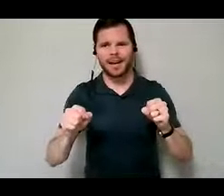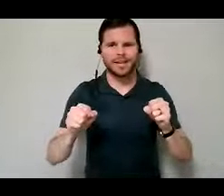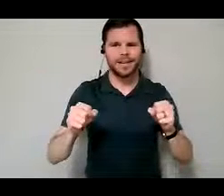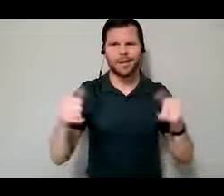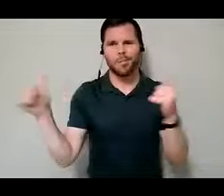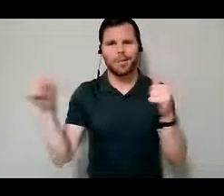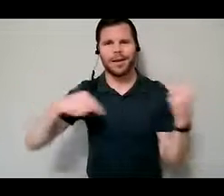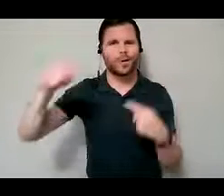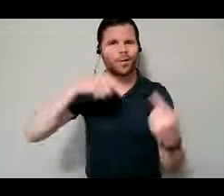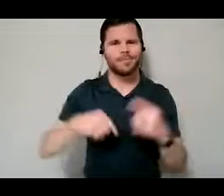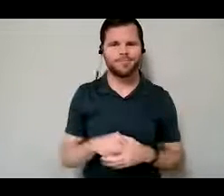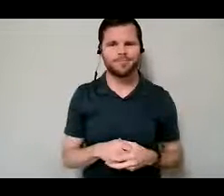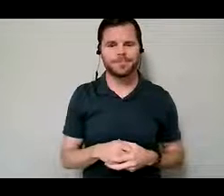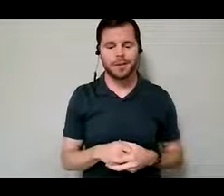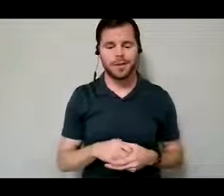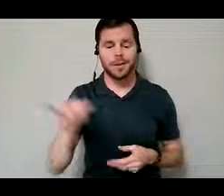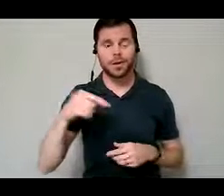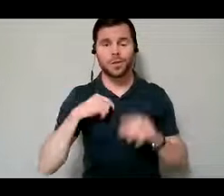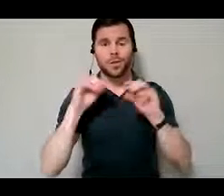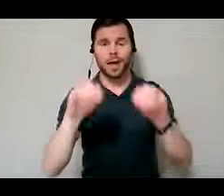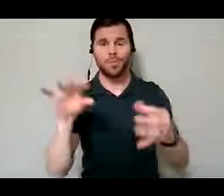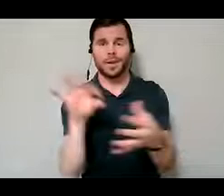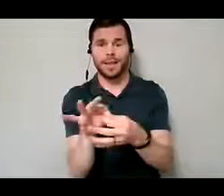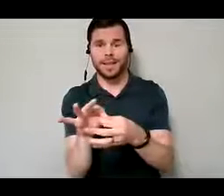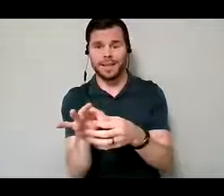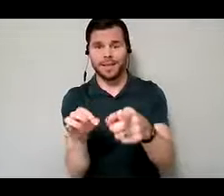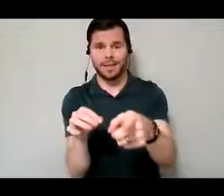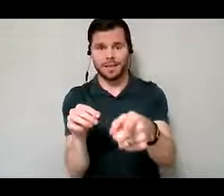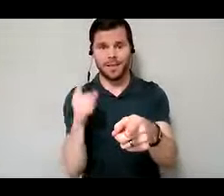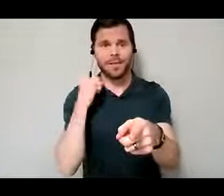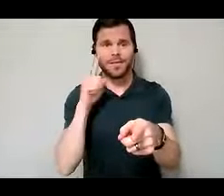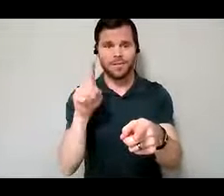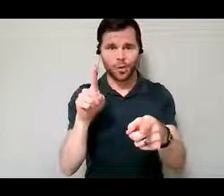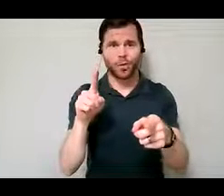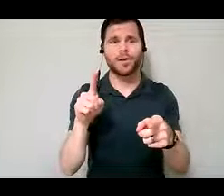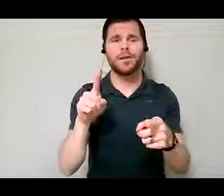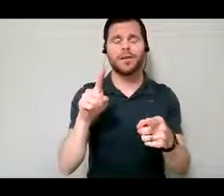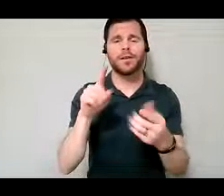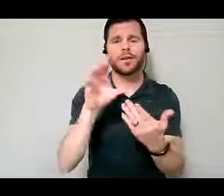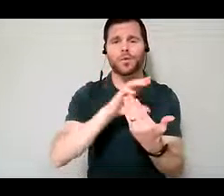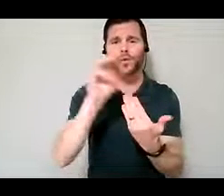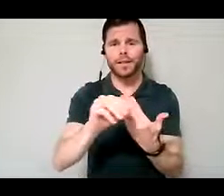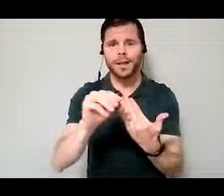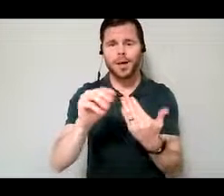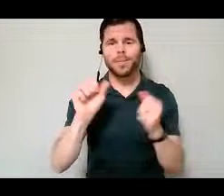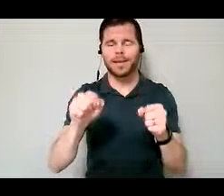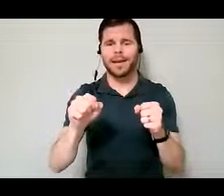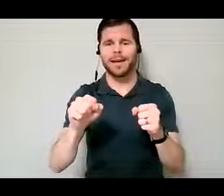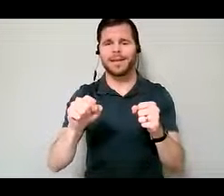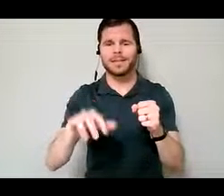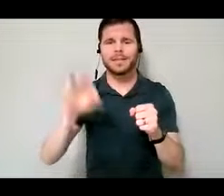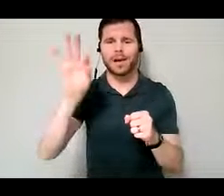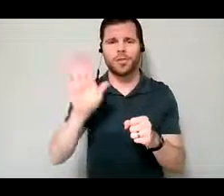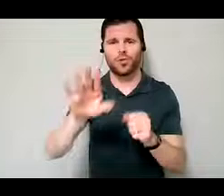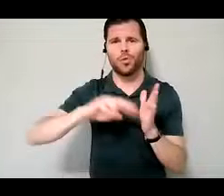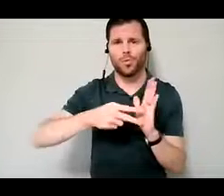have a link here for Discover Your Purpose curriculum. So this is free curriculum that's focused on discovering your purpose, just as a